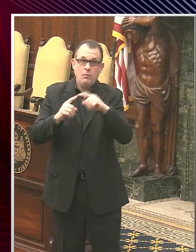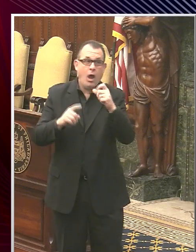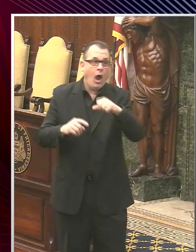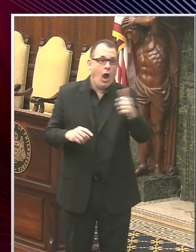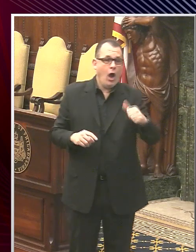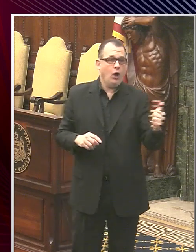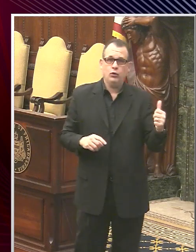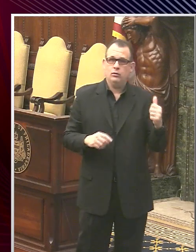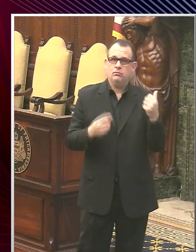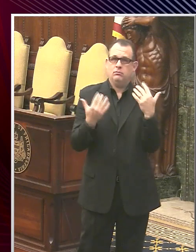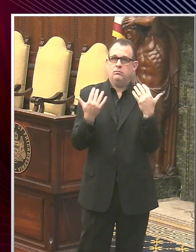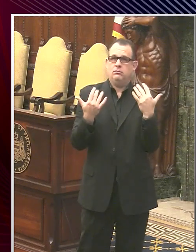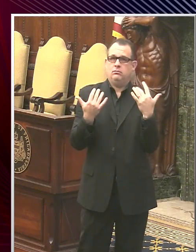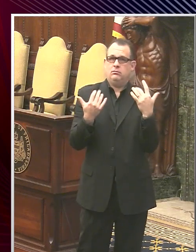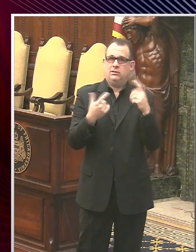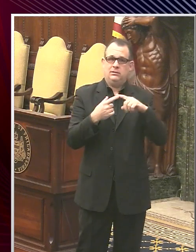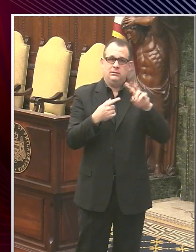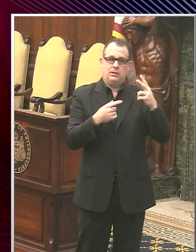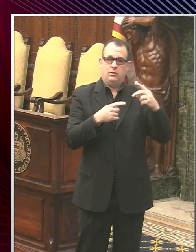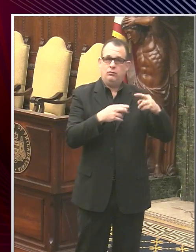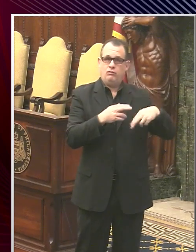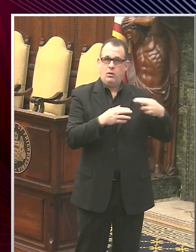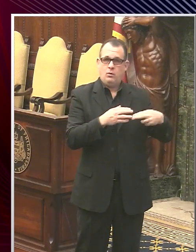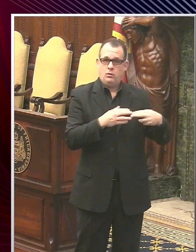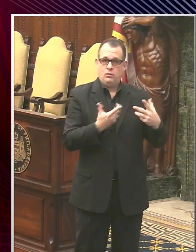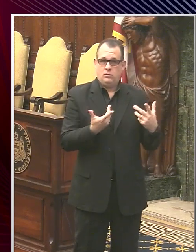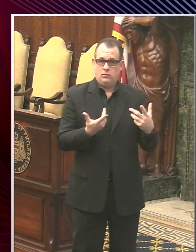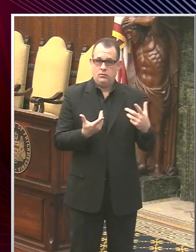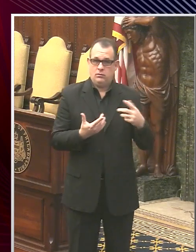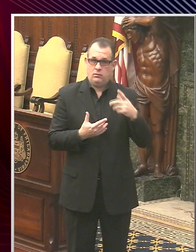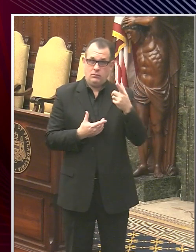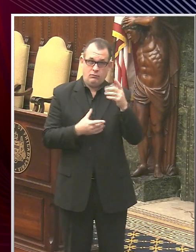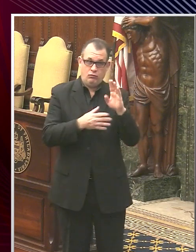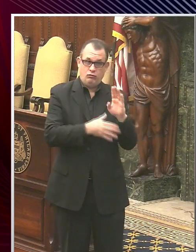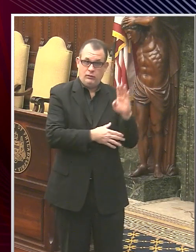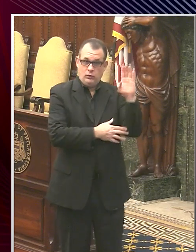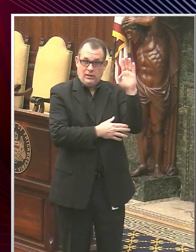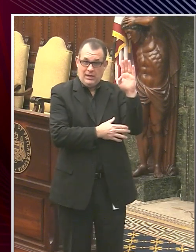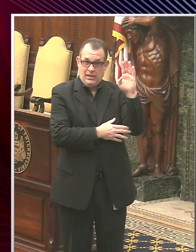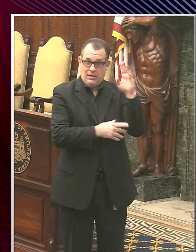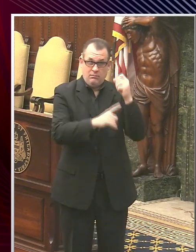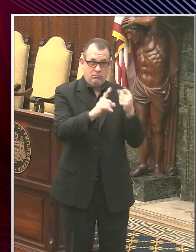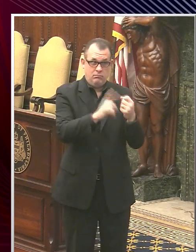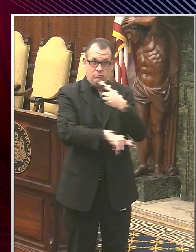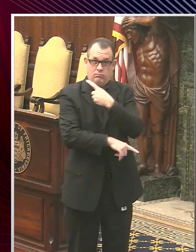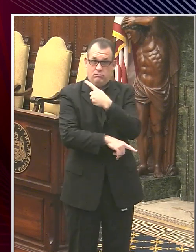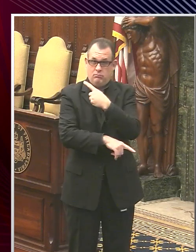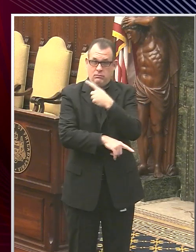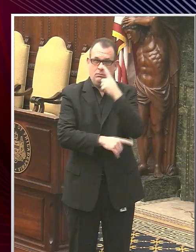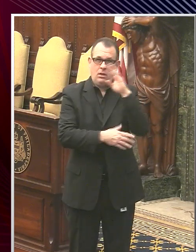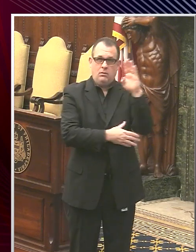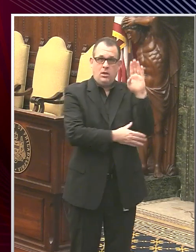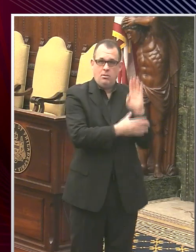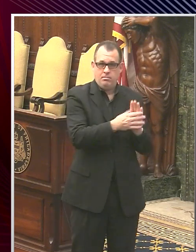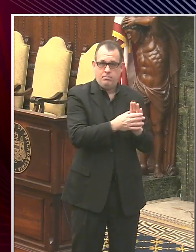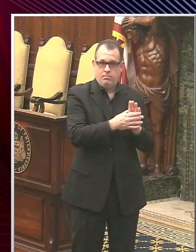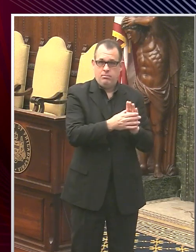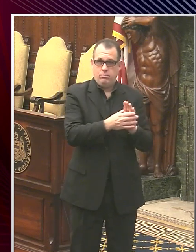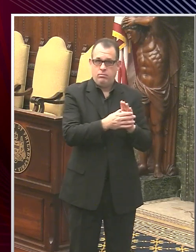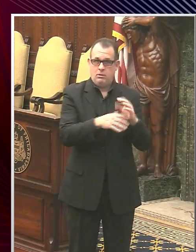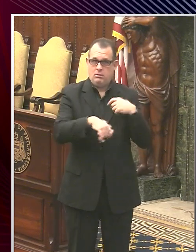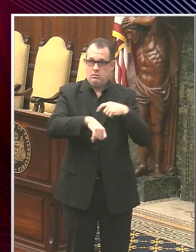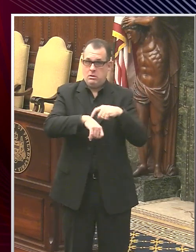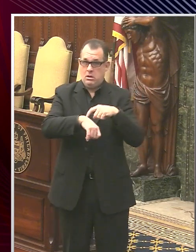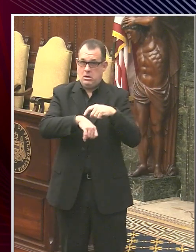second round. If your hand's raised and your question is not about COVID, please go ahead and lower that now, and we will let you know when we open it up to